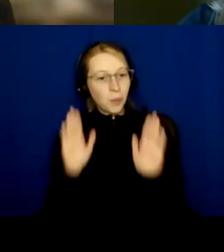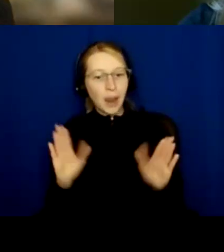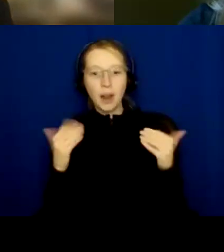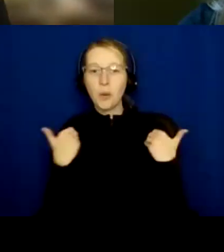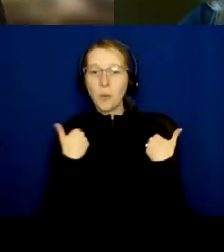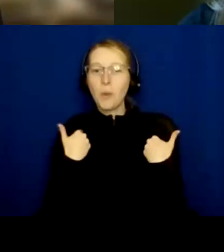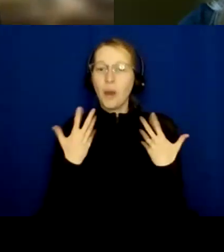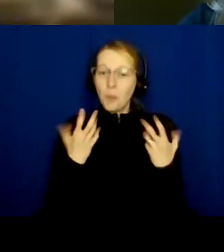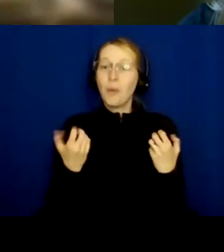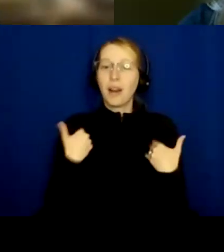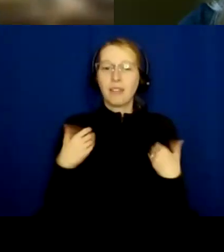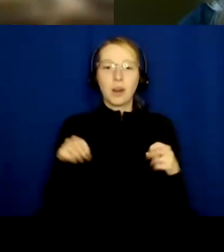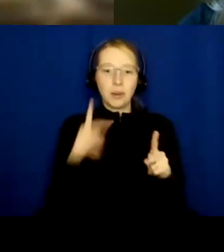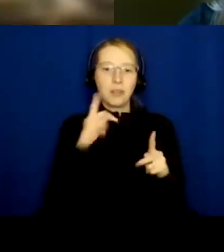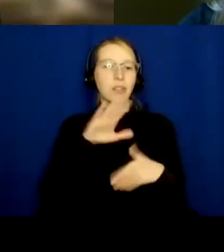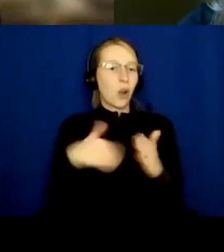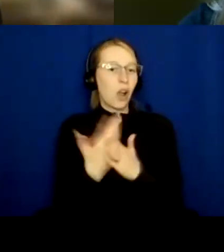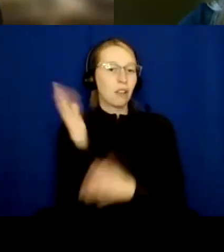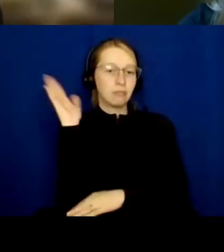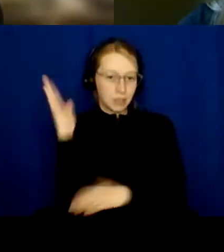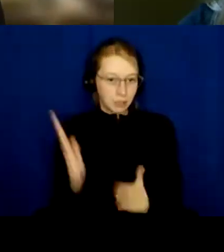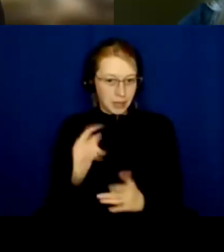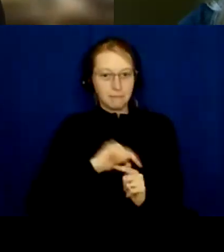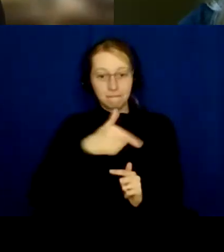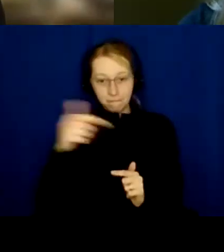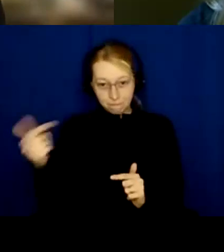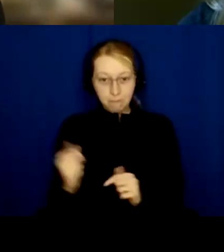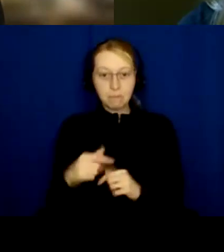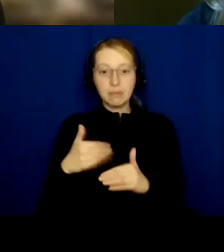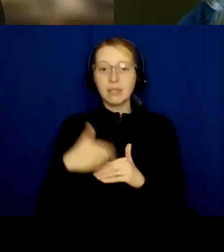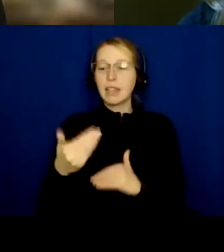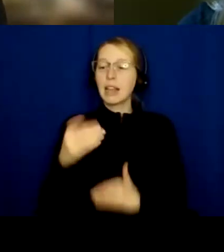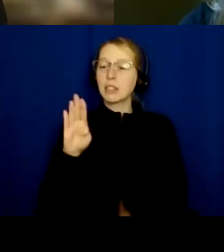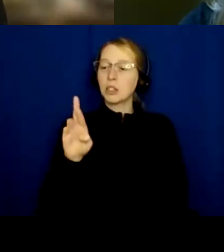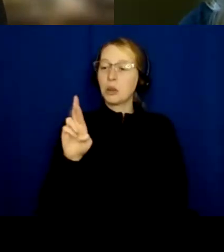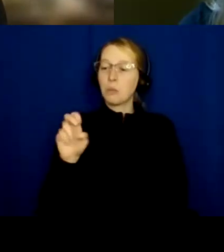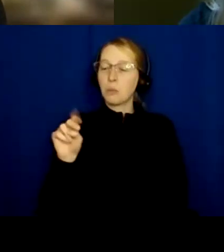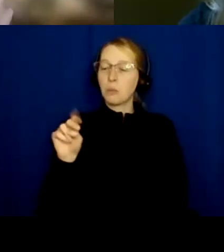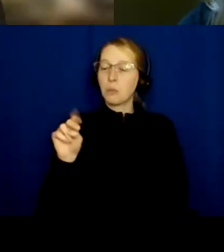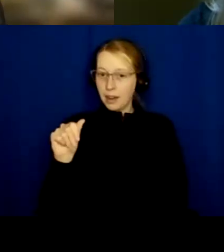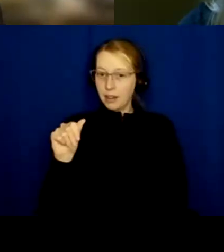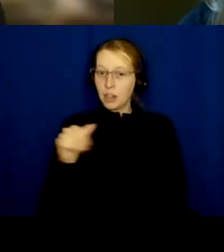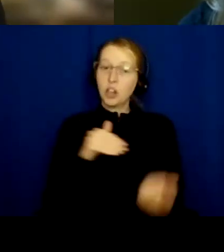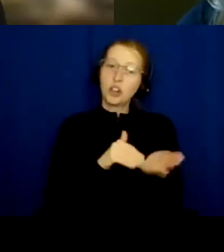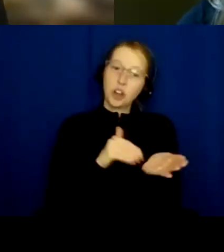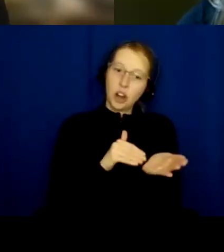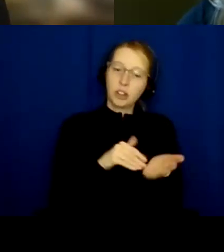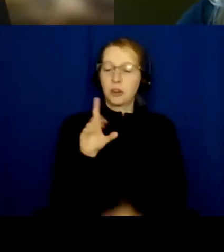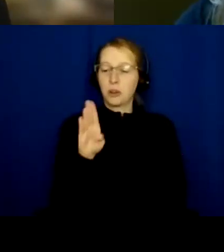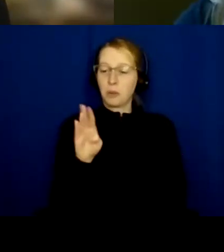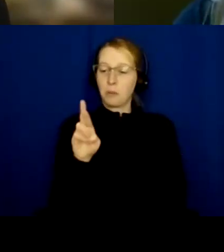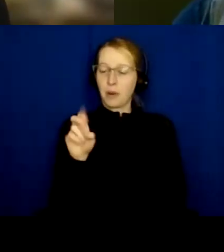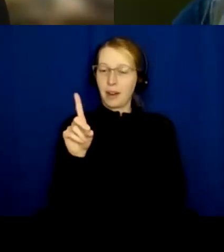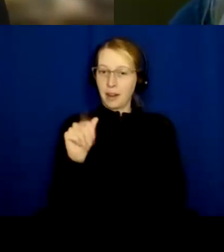speakers a chance to speak. And next we have Brenda Poon. Dr. Brenda Poon is